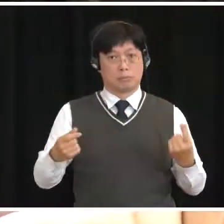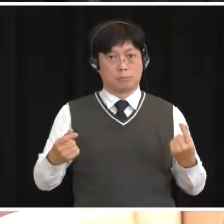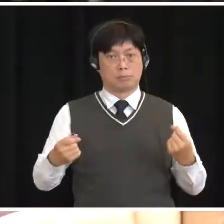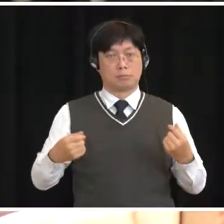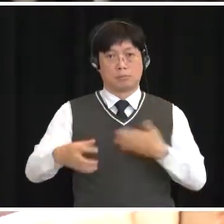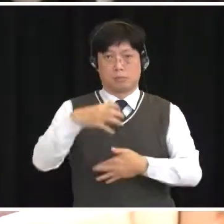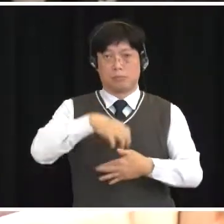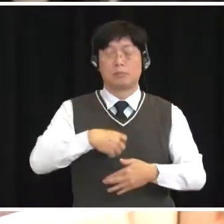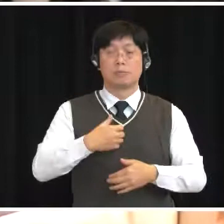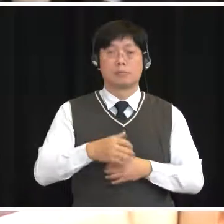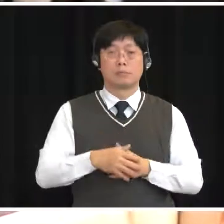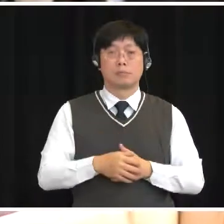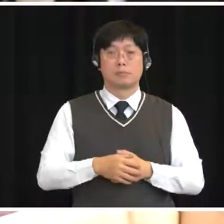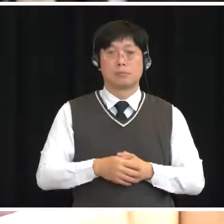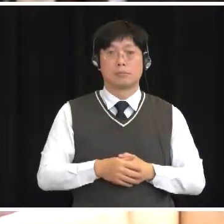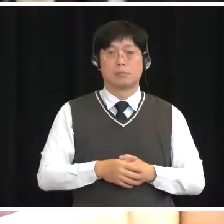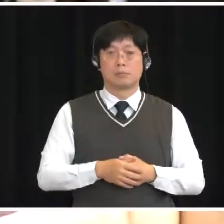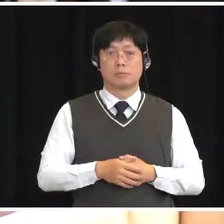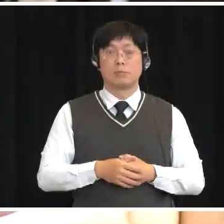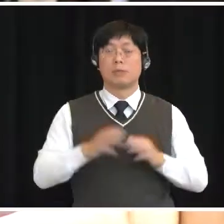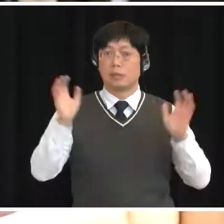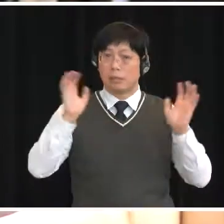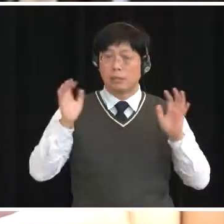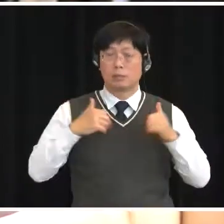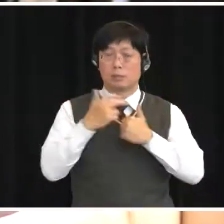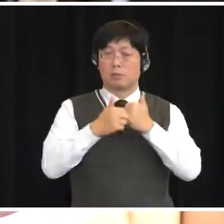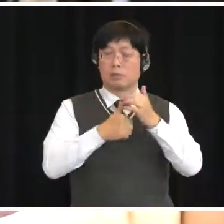environments the infant lives in.